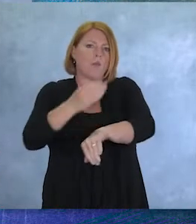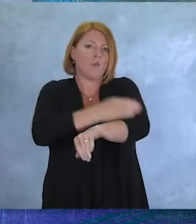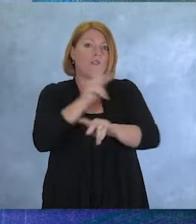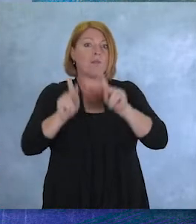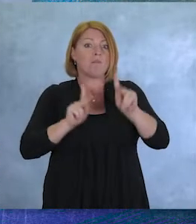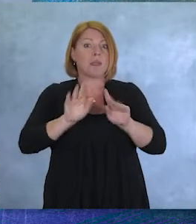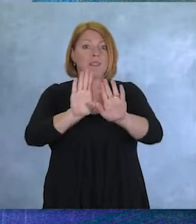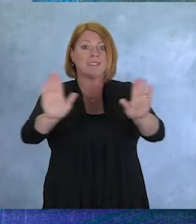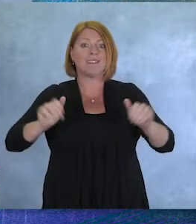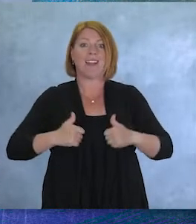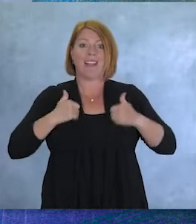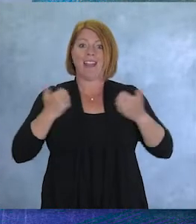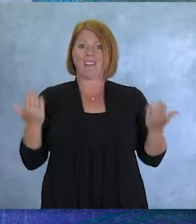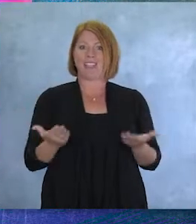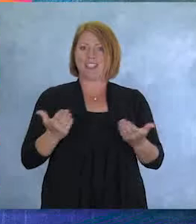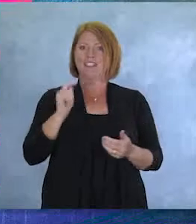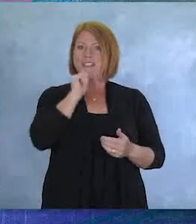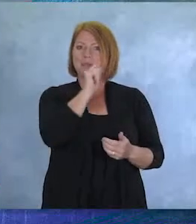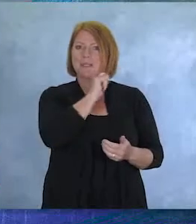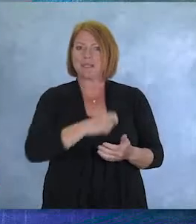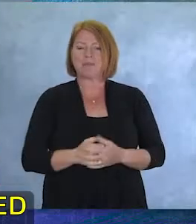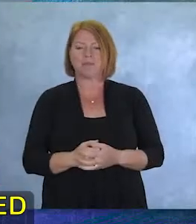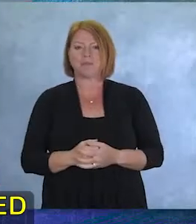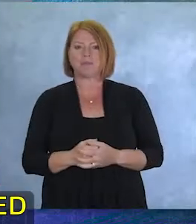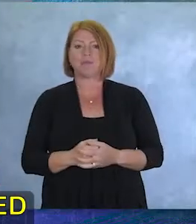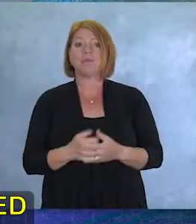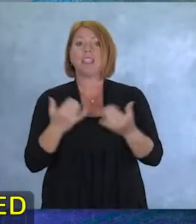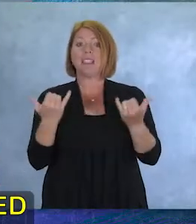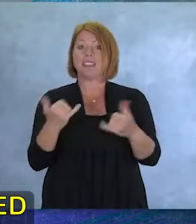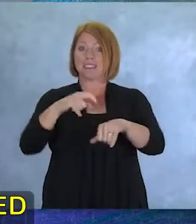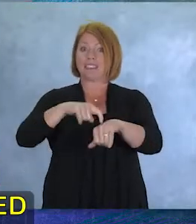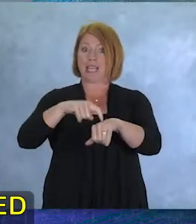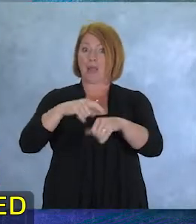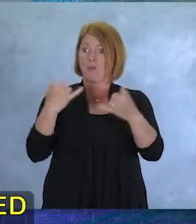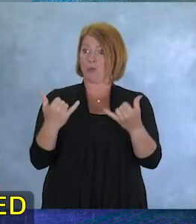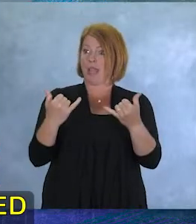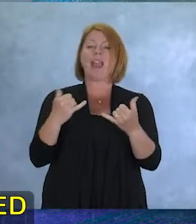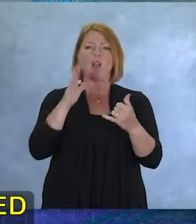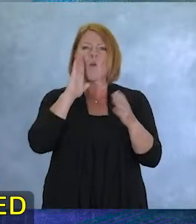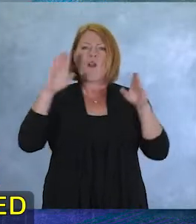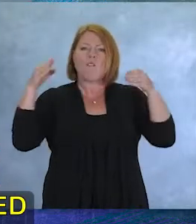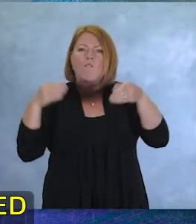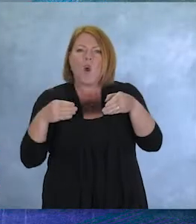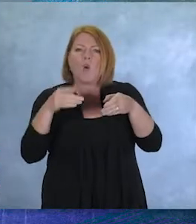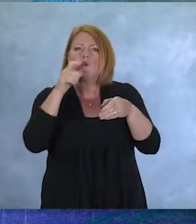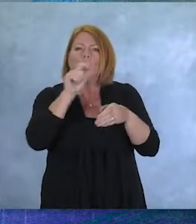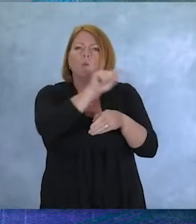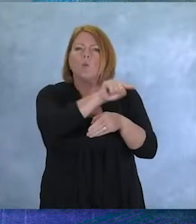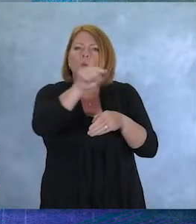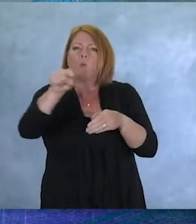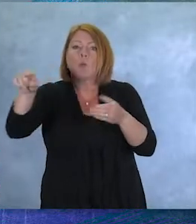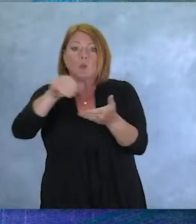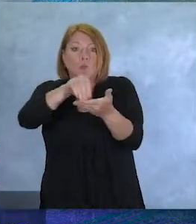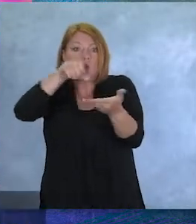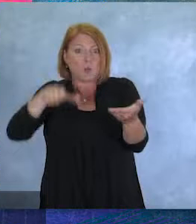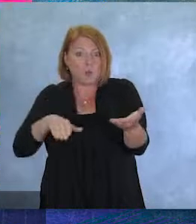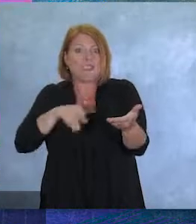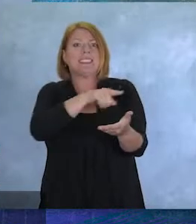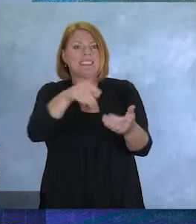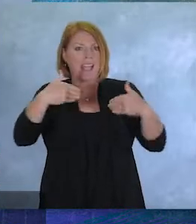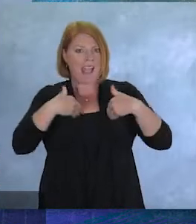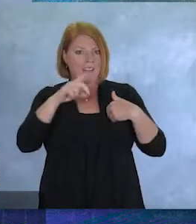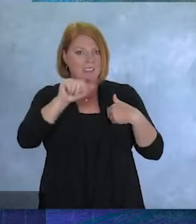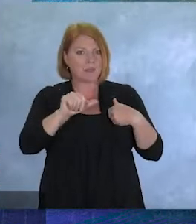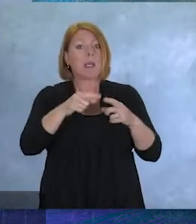quality of life for our citizens. Our time here today is focused on Tempe students with disabilities, as well